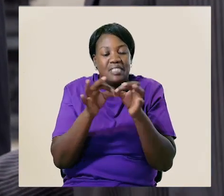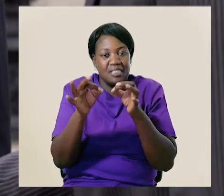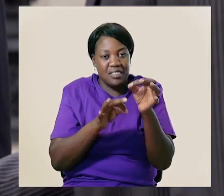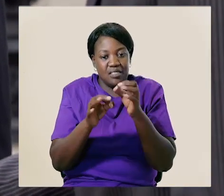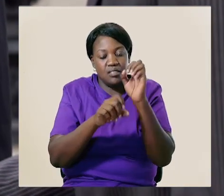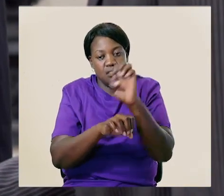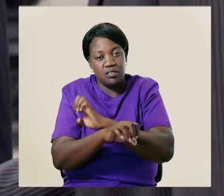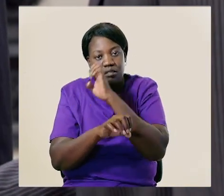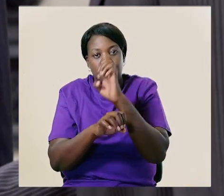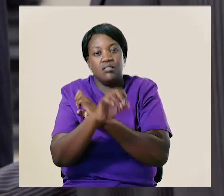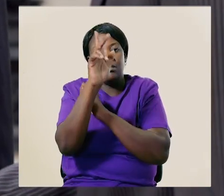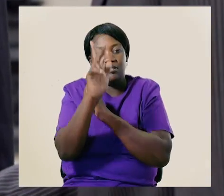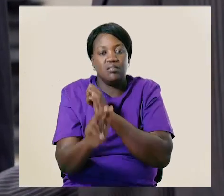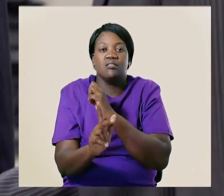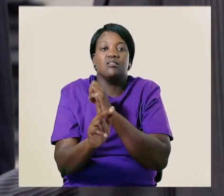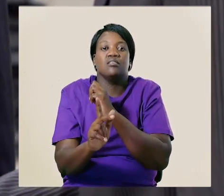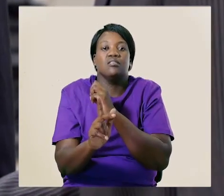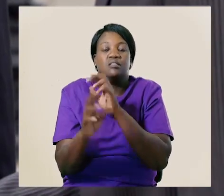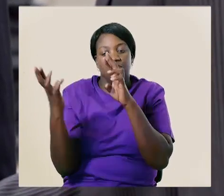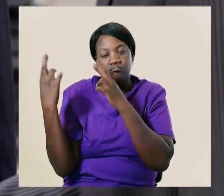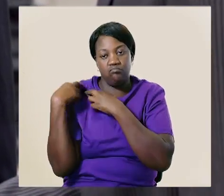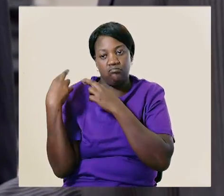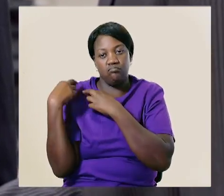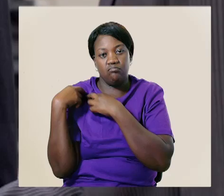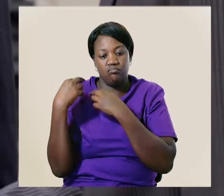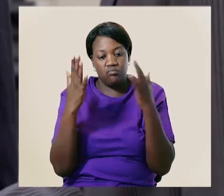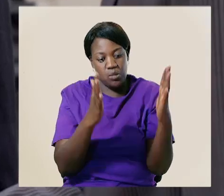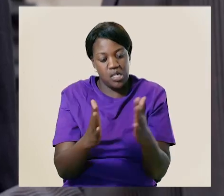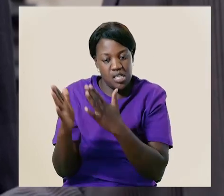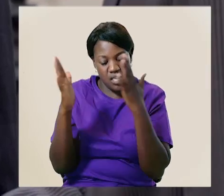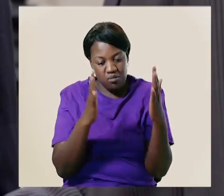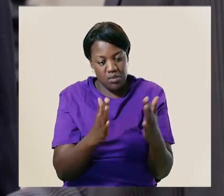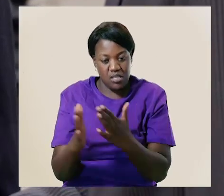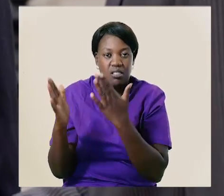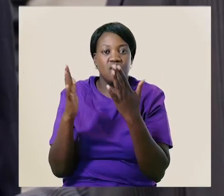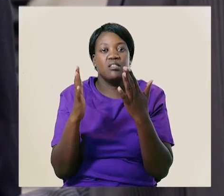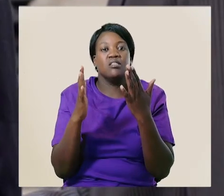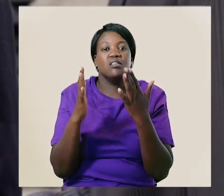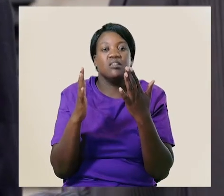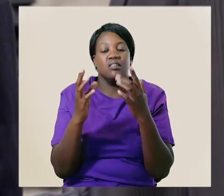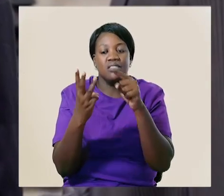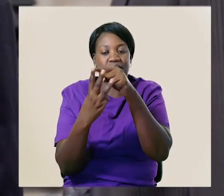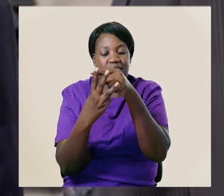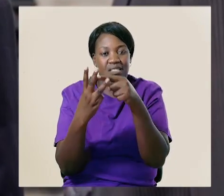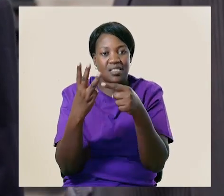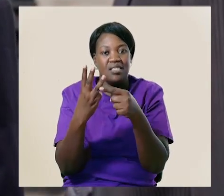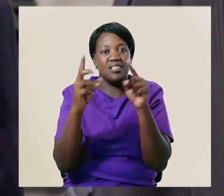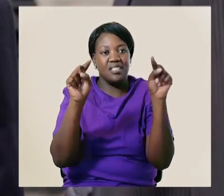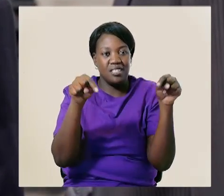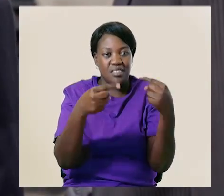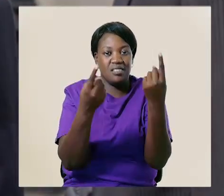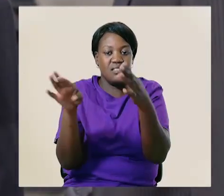an entrepreneur as the person who is responsible for organizing and bringing together all the three factors